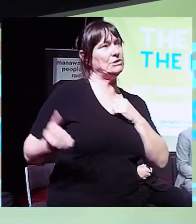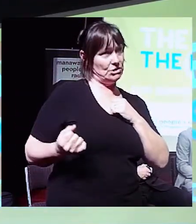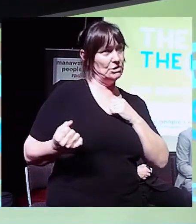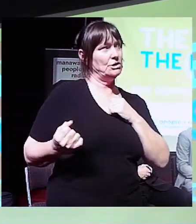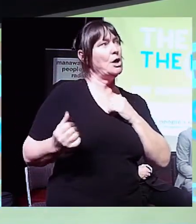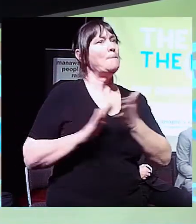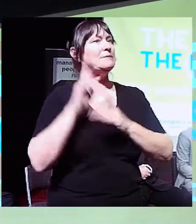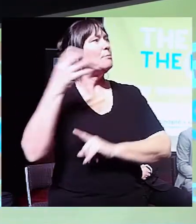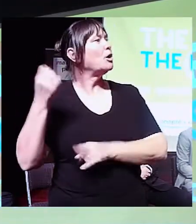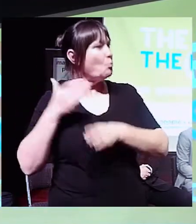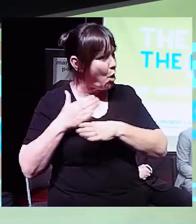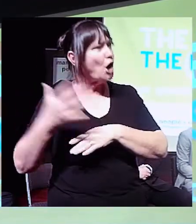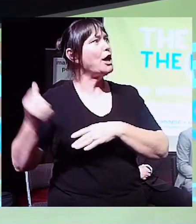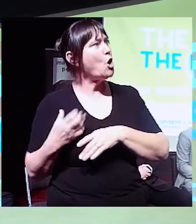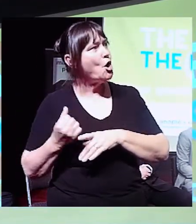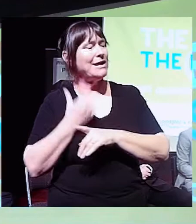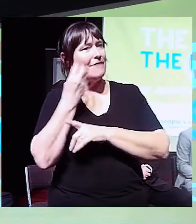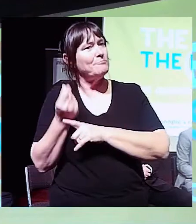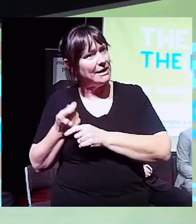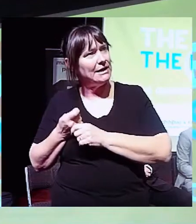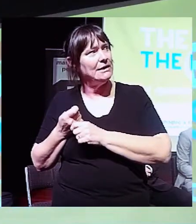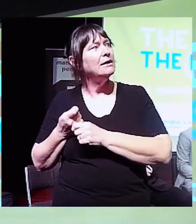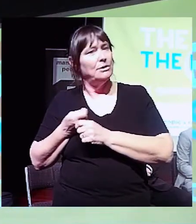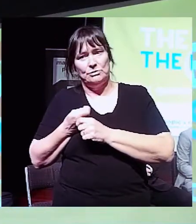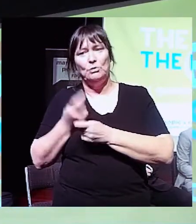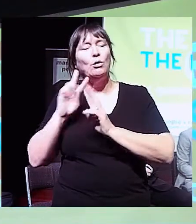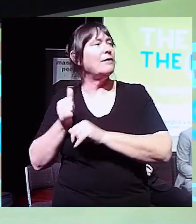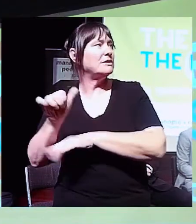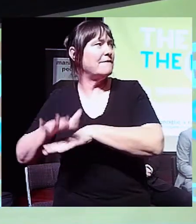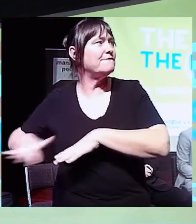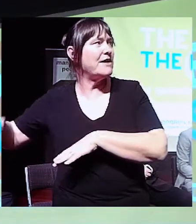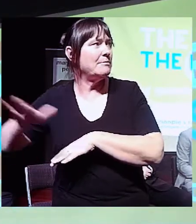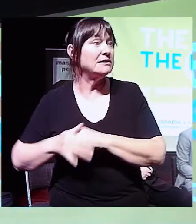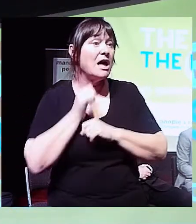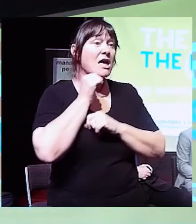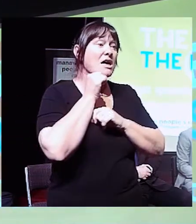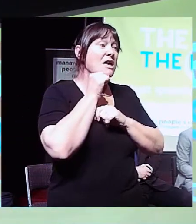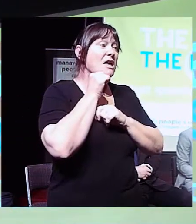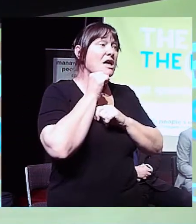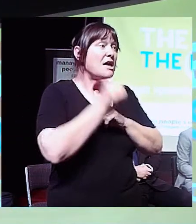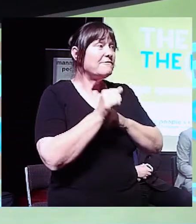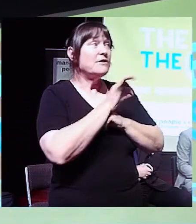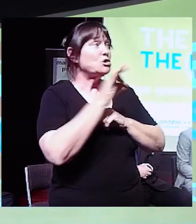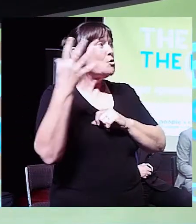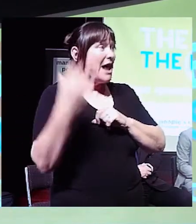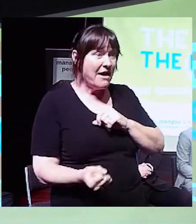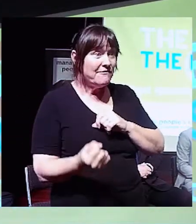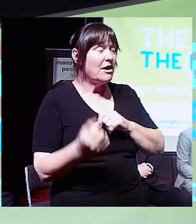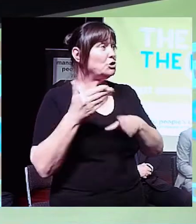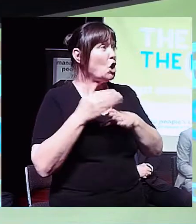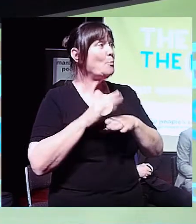across all our different trades and industries as well. But if they don't have it, then we need to top up the core benefit. At the moment, it's